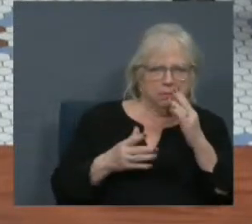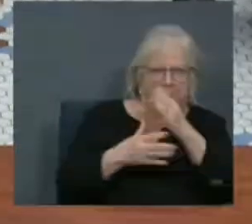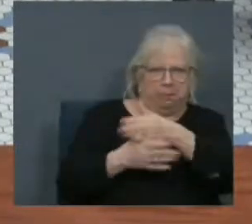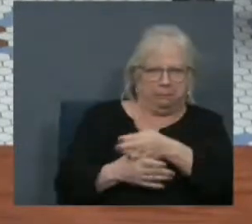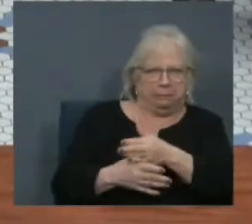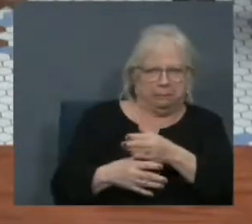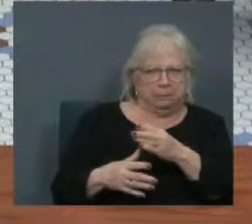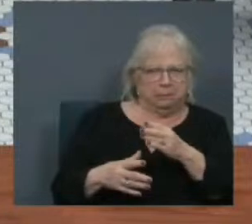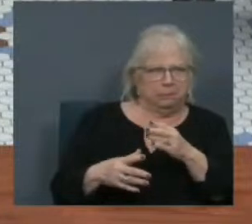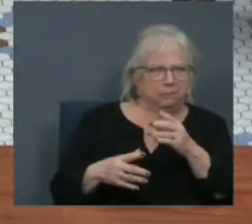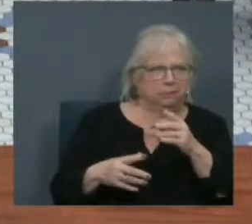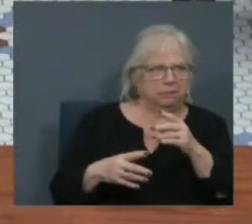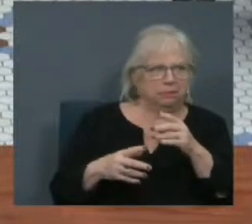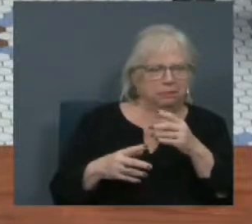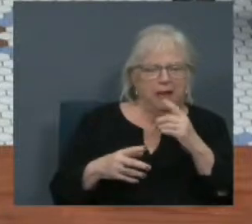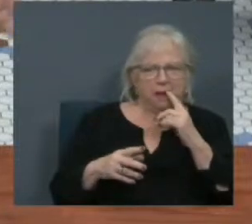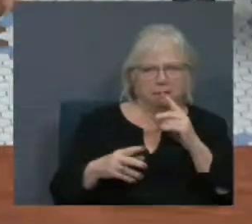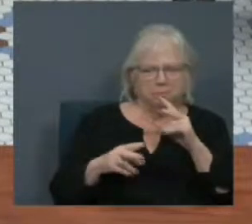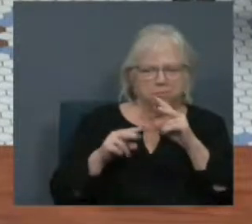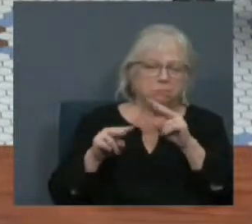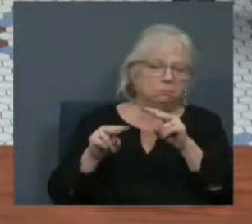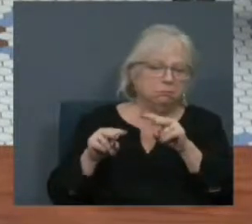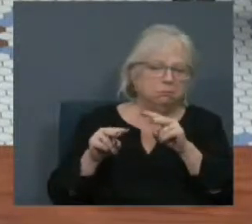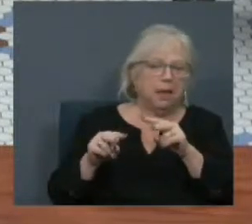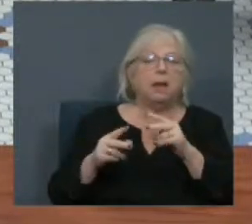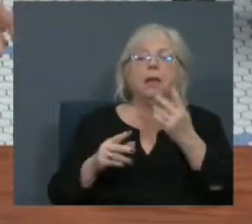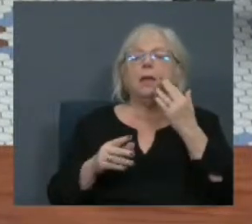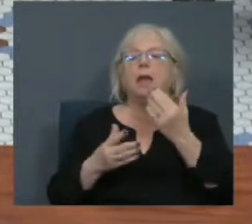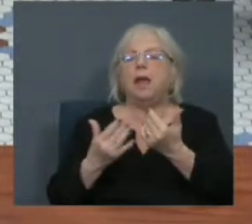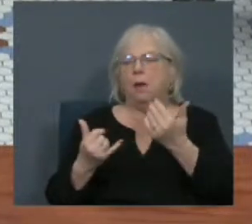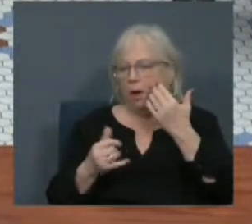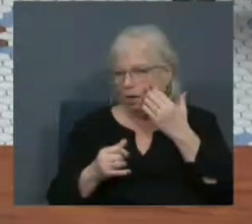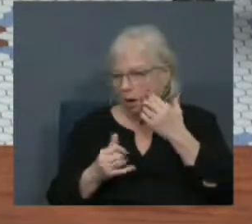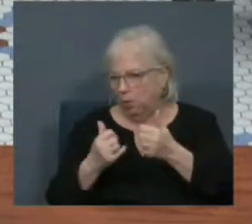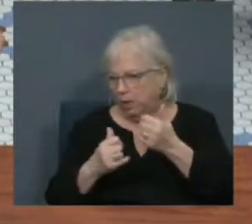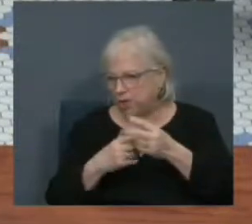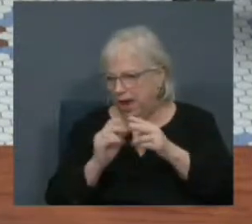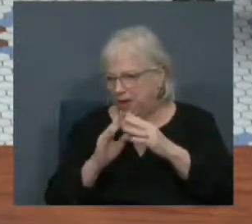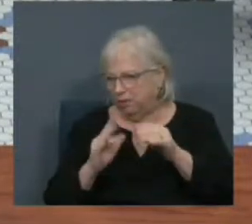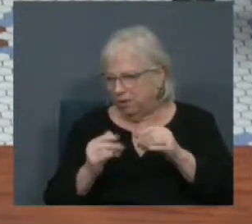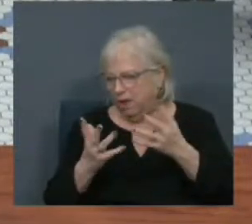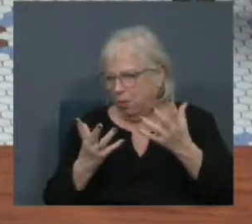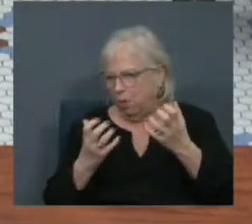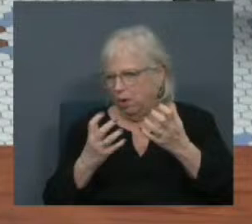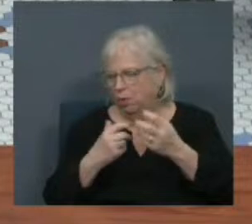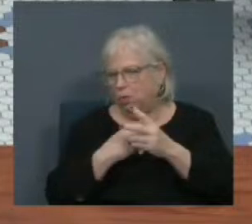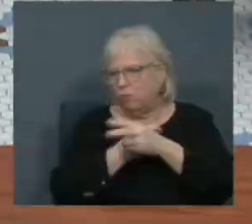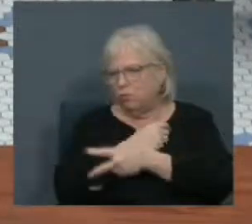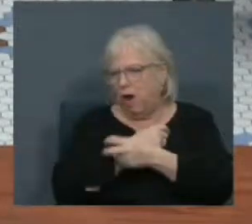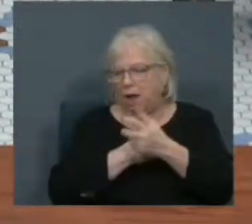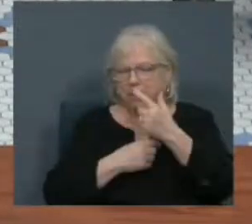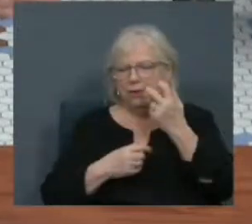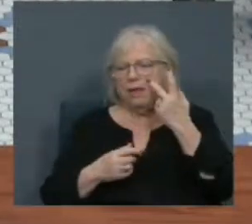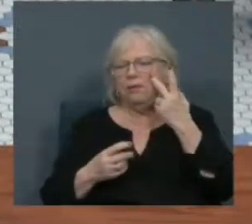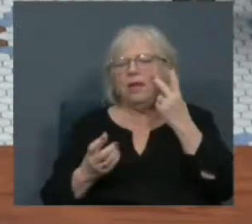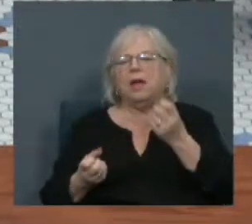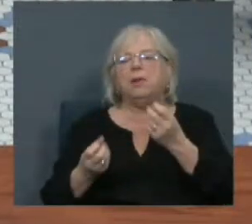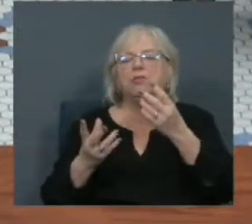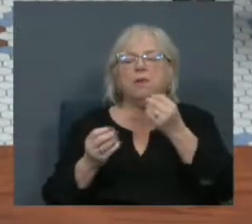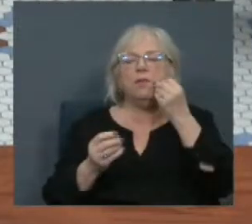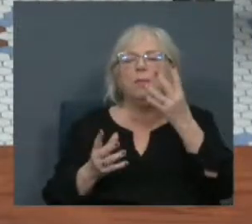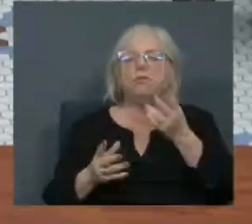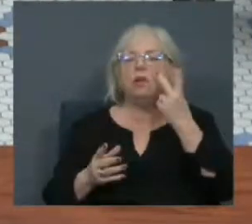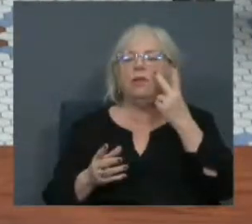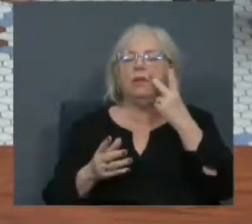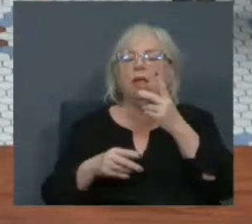street, a hacker in the area, and now I know which houses that I'm gonna rob, I'm seeing all that information, I know what time they're leaving, coming